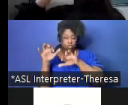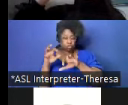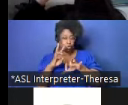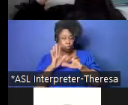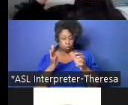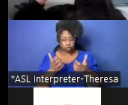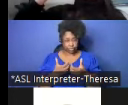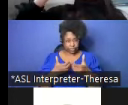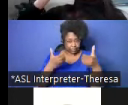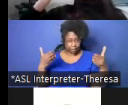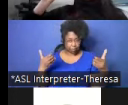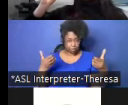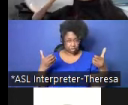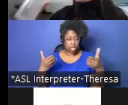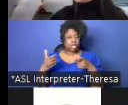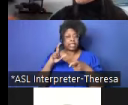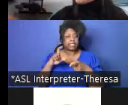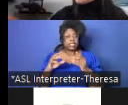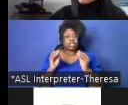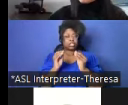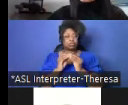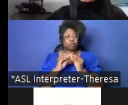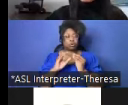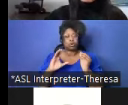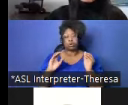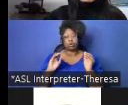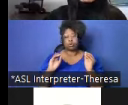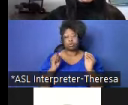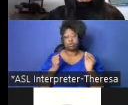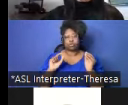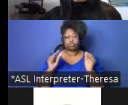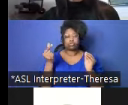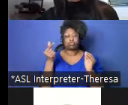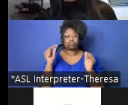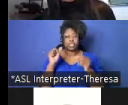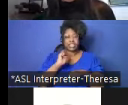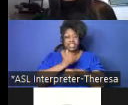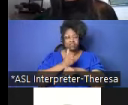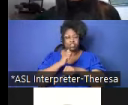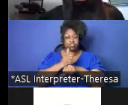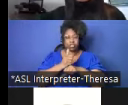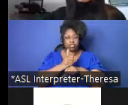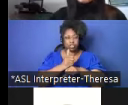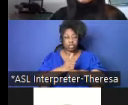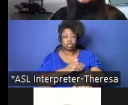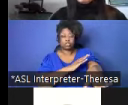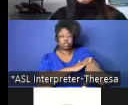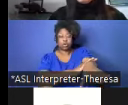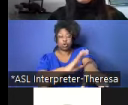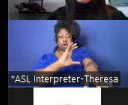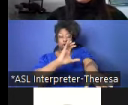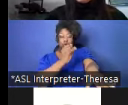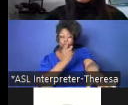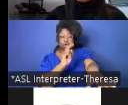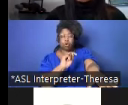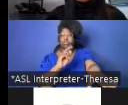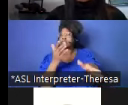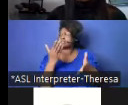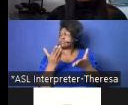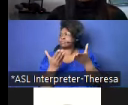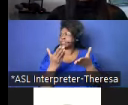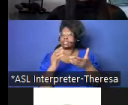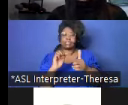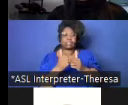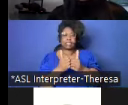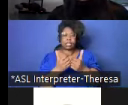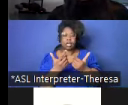incorporating more coastal green infrastructure into the solution. Perhaps putting in coastal